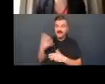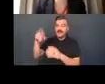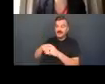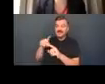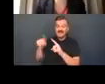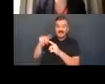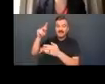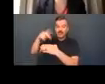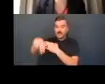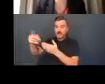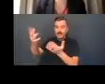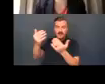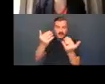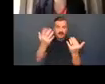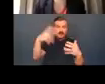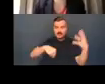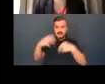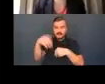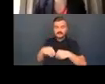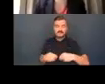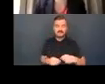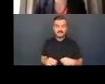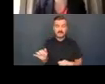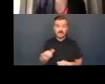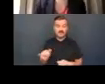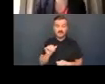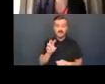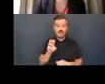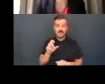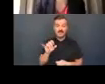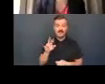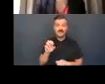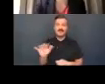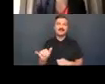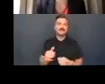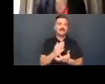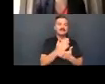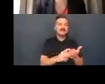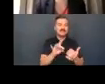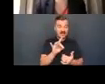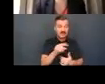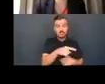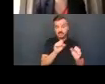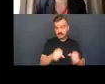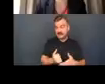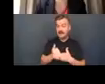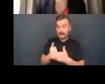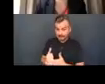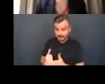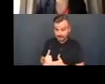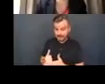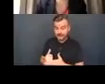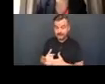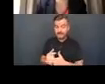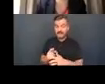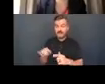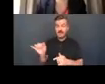various life expenses. Additionally, welfare programs such as Section 8 do help make ends meet, and they